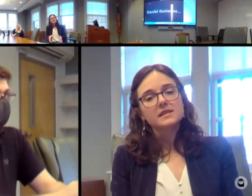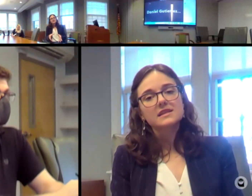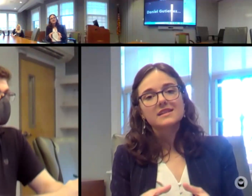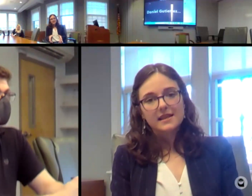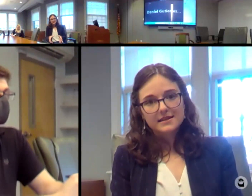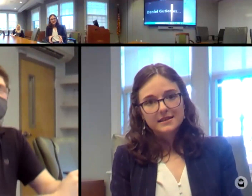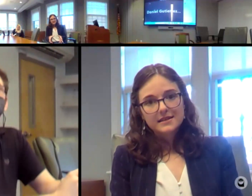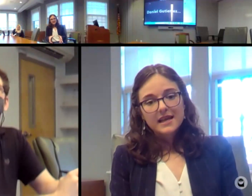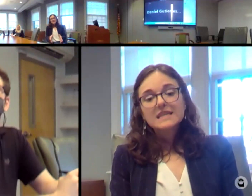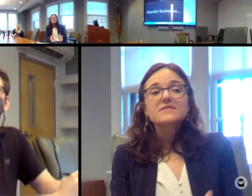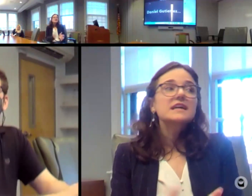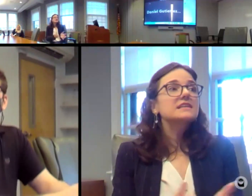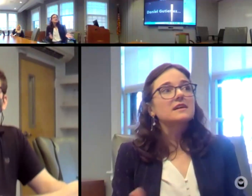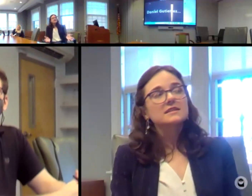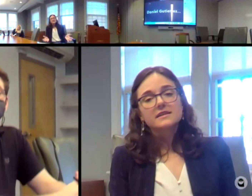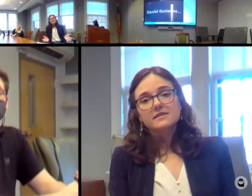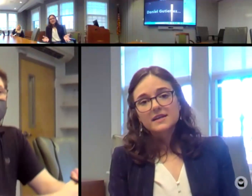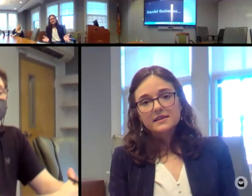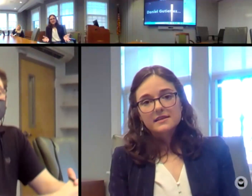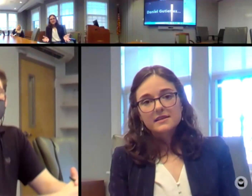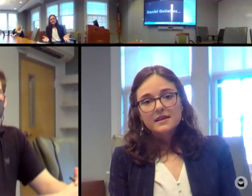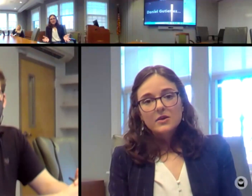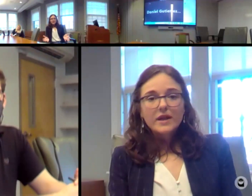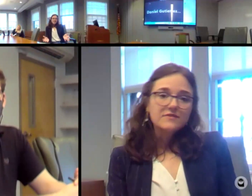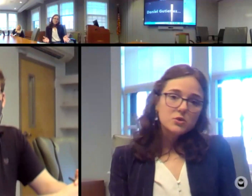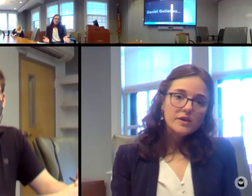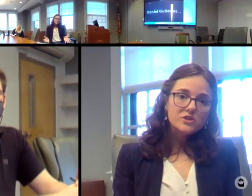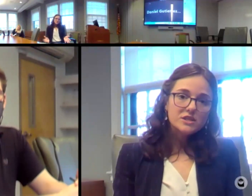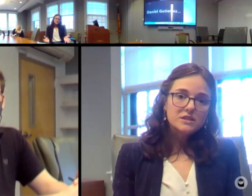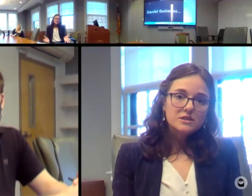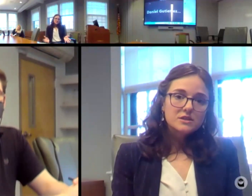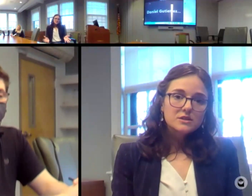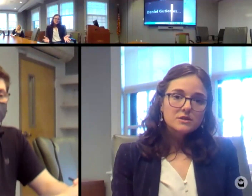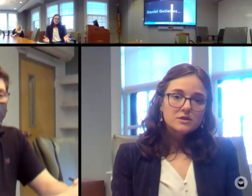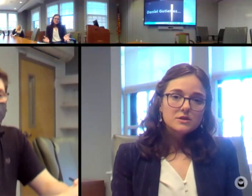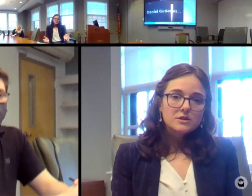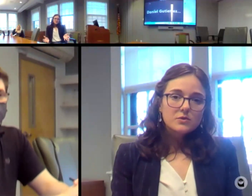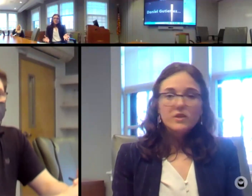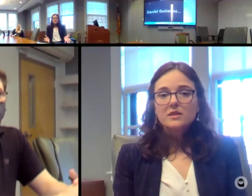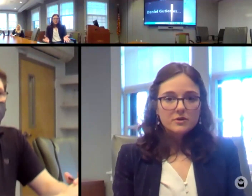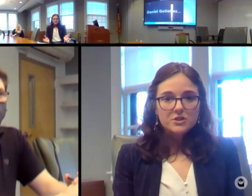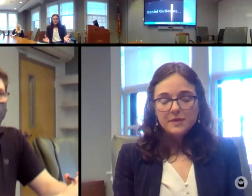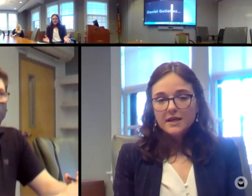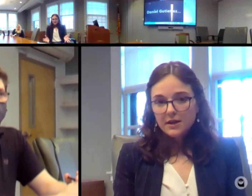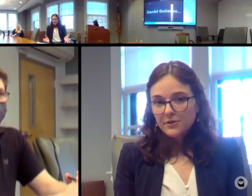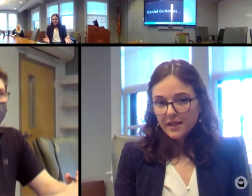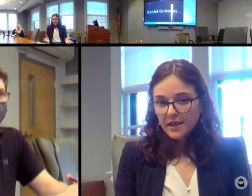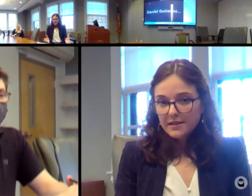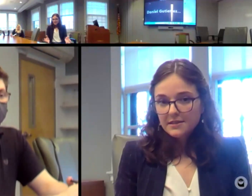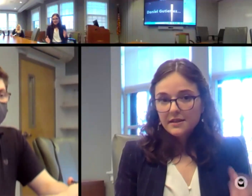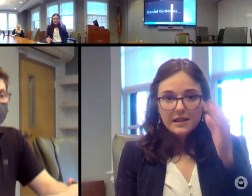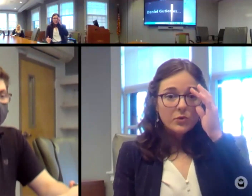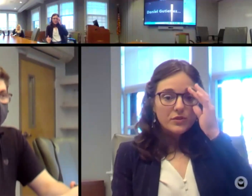somebody explicitly says it. And even then, in the context of ISIS, we have to question what's the motivation behind